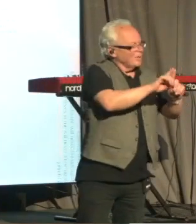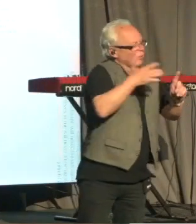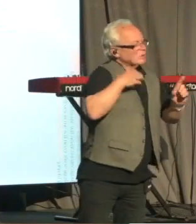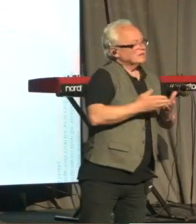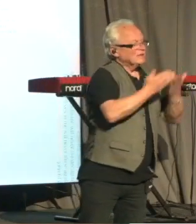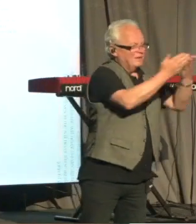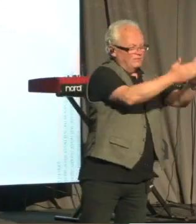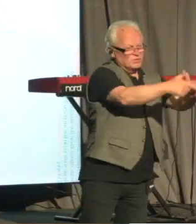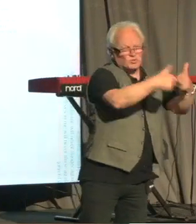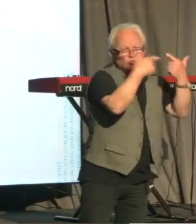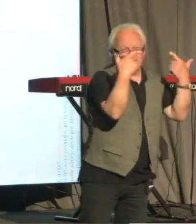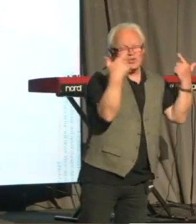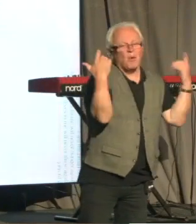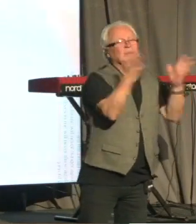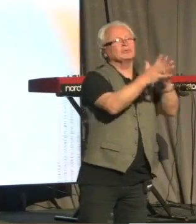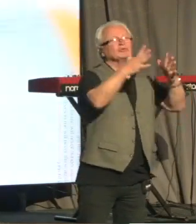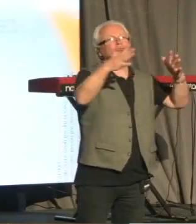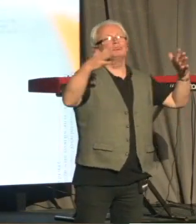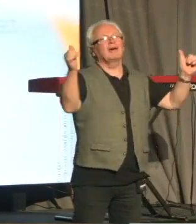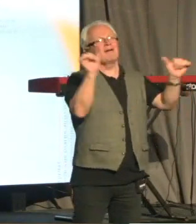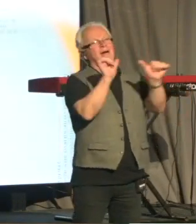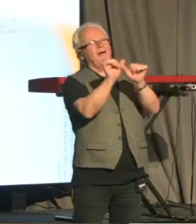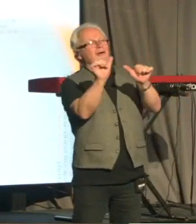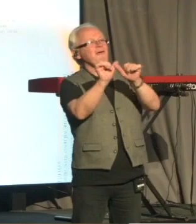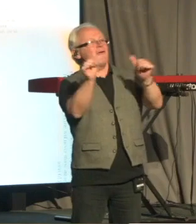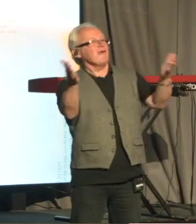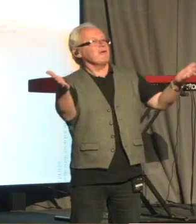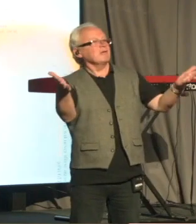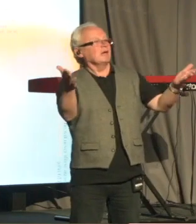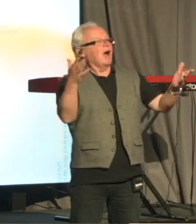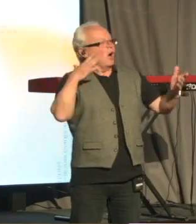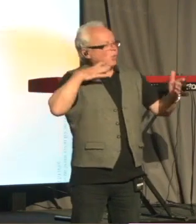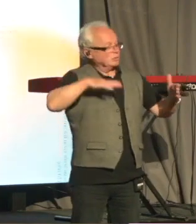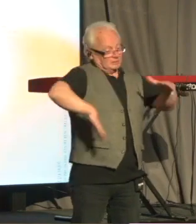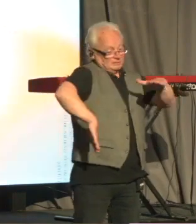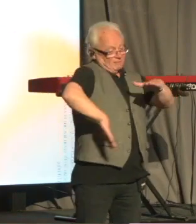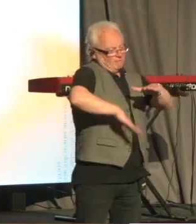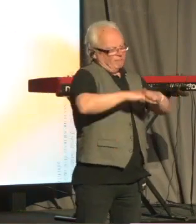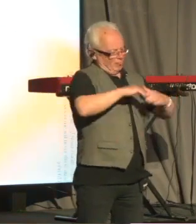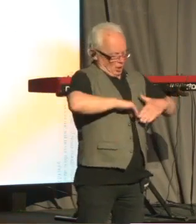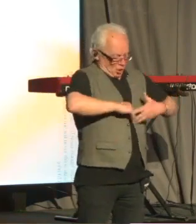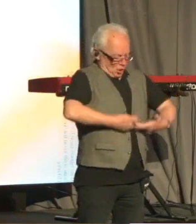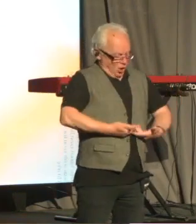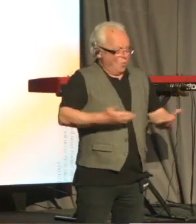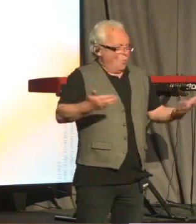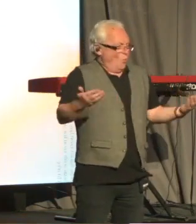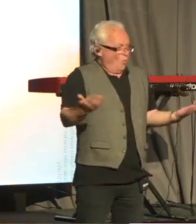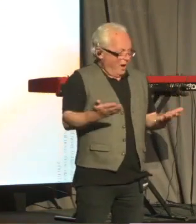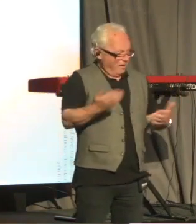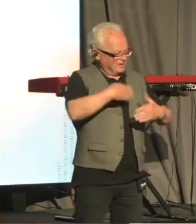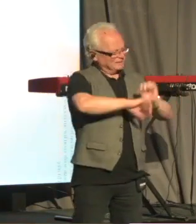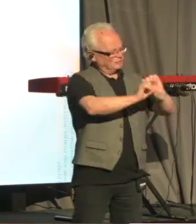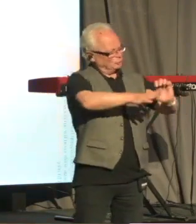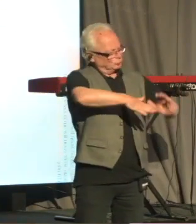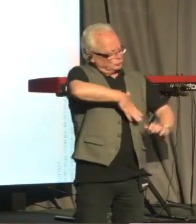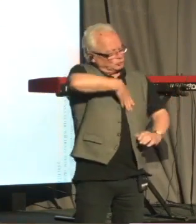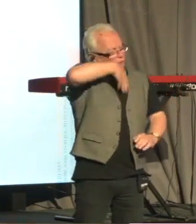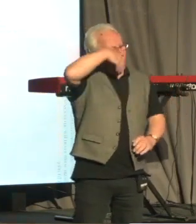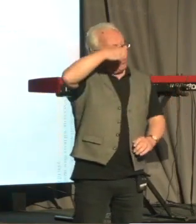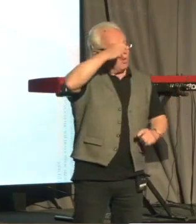greater. I have come to fill this hunger in your soul, which is of